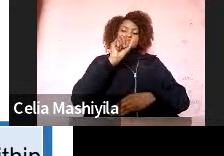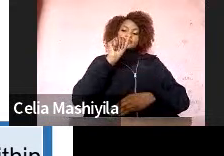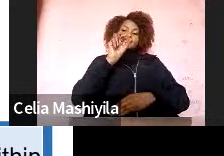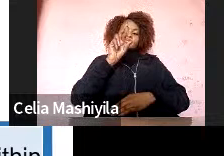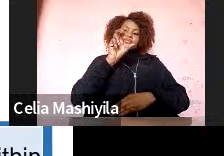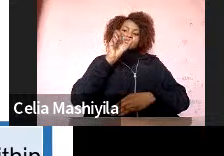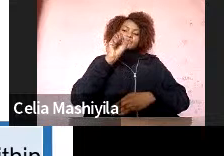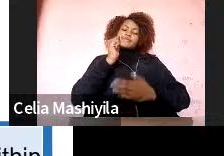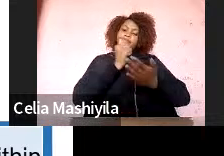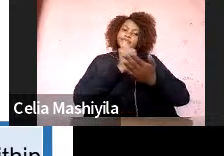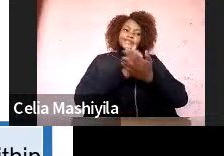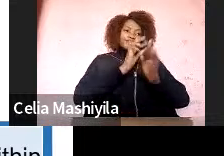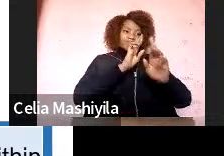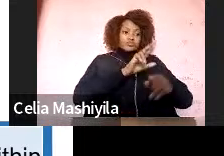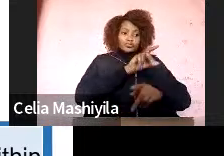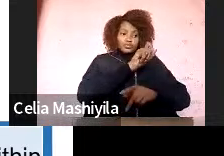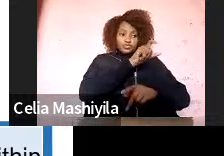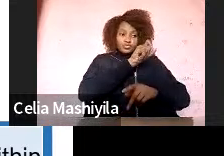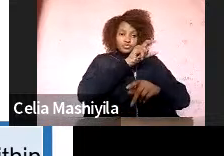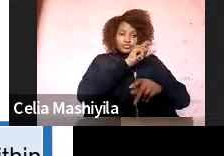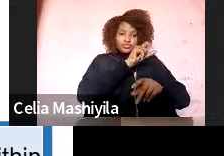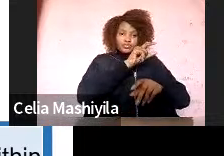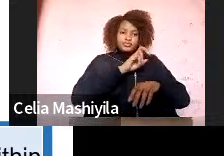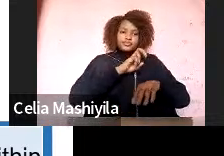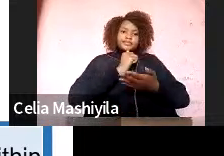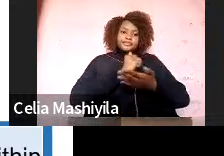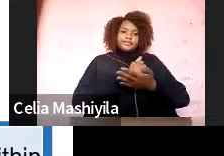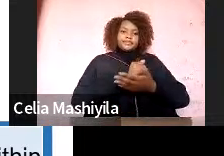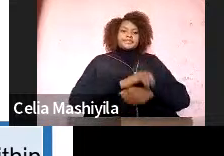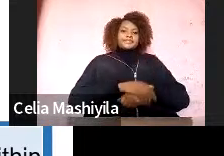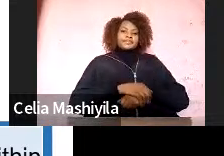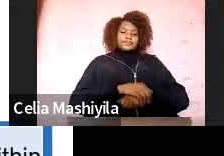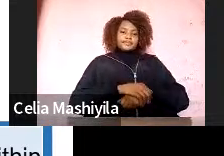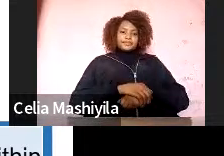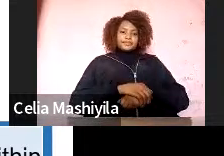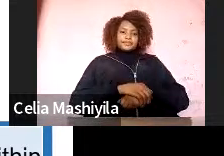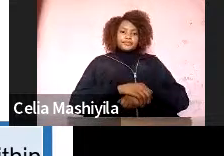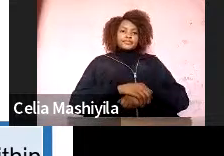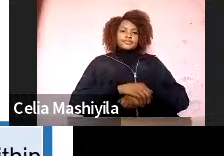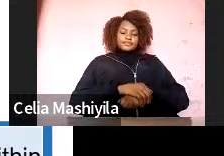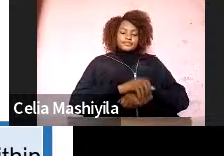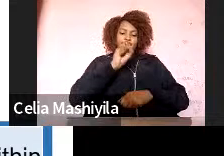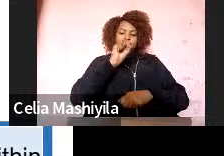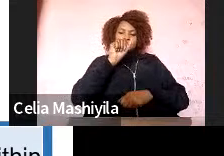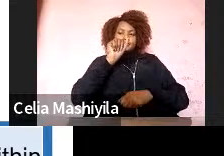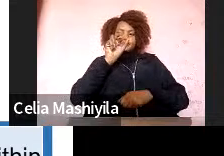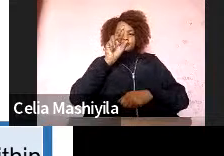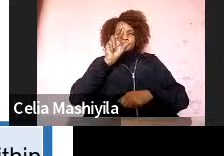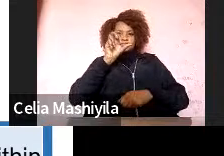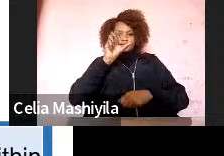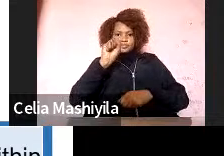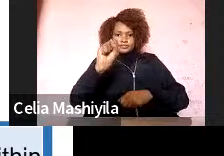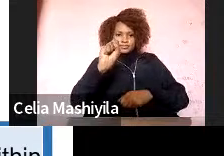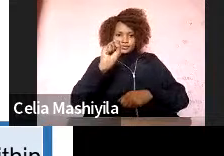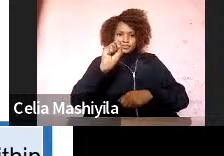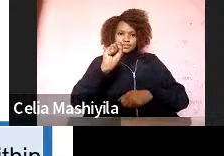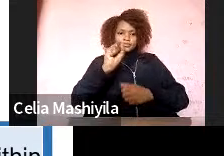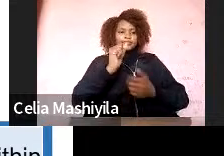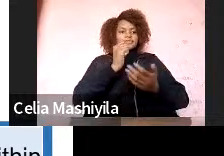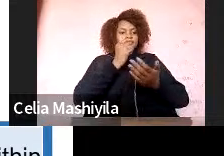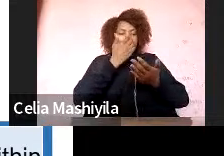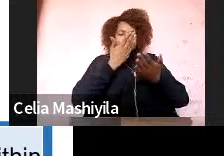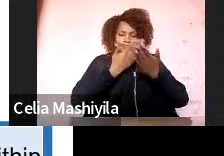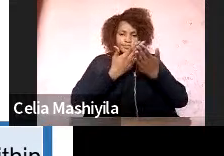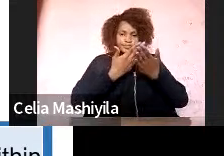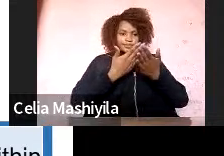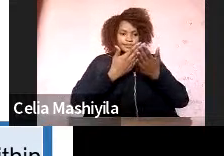And it's a requirement. It gives SARS also accountability. And SARS should be able even to